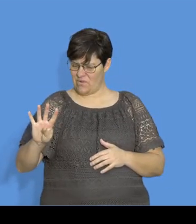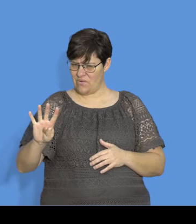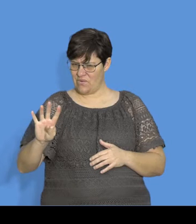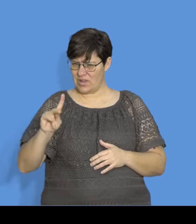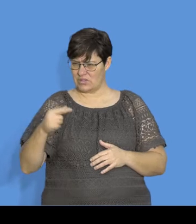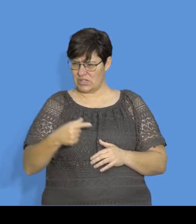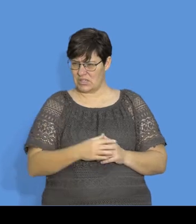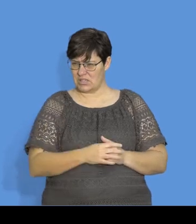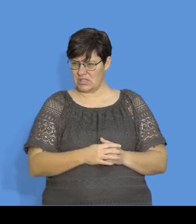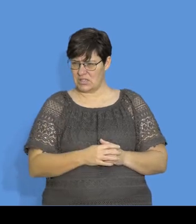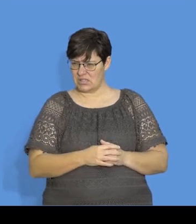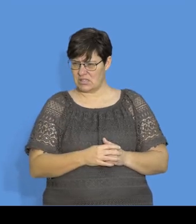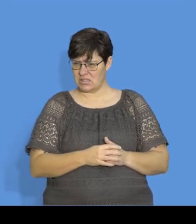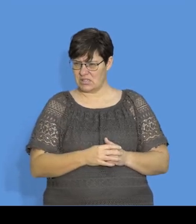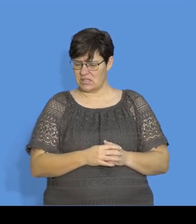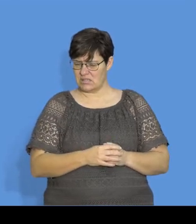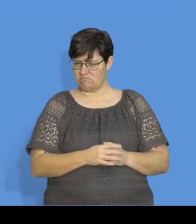kilograms. Okay.